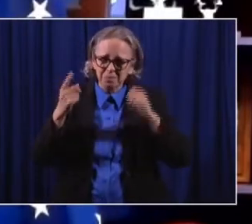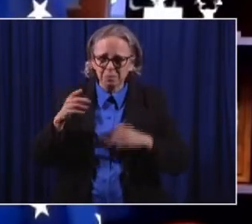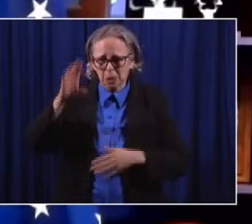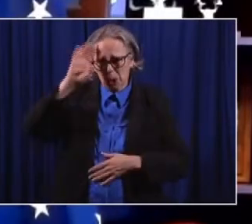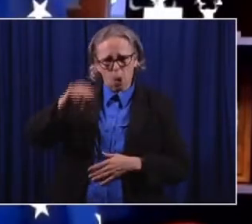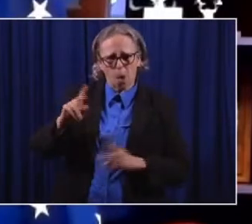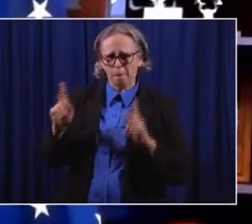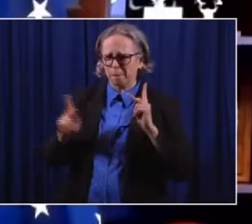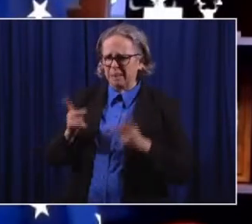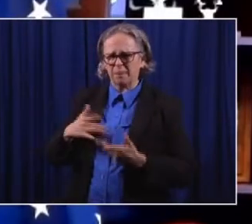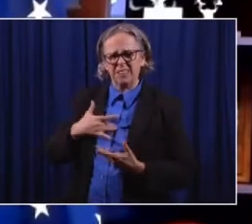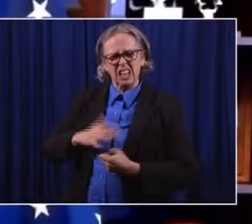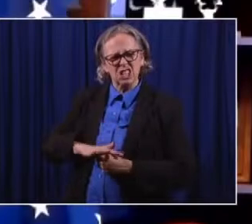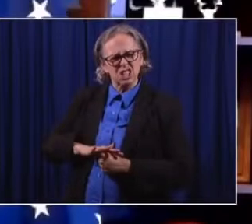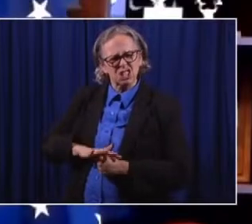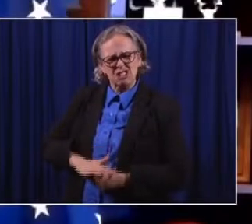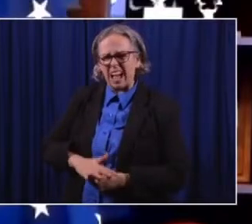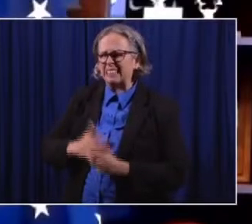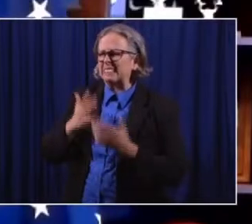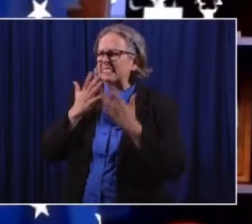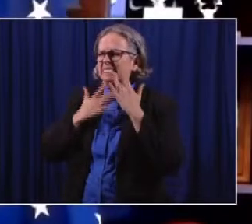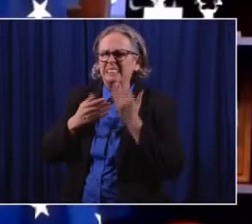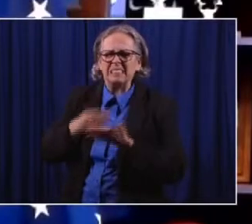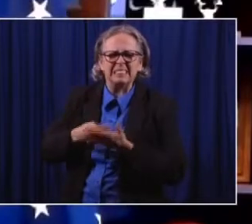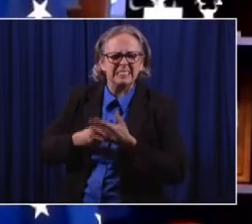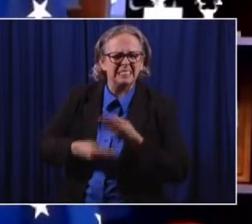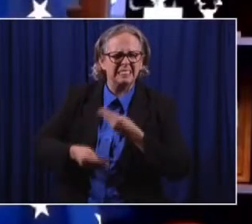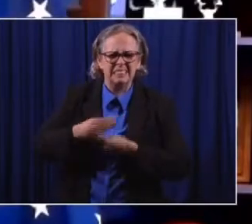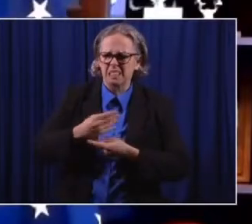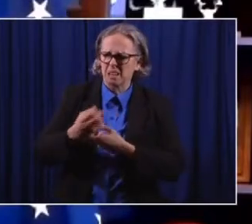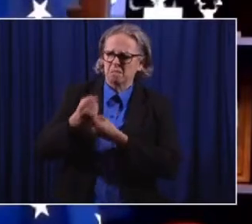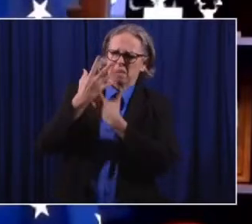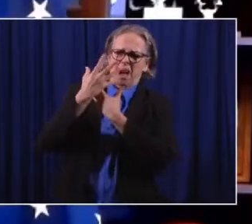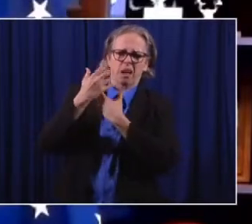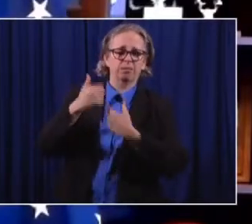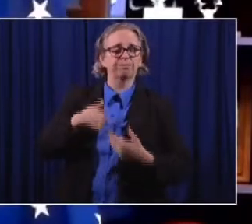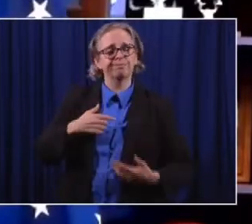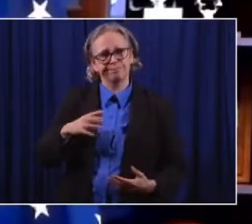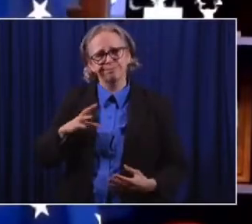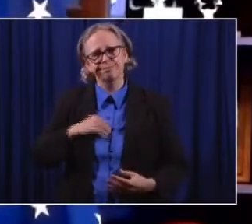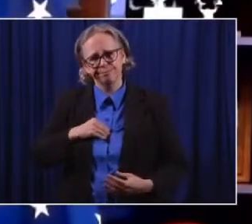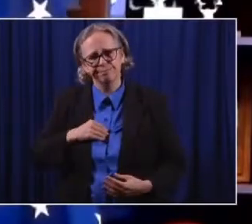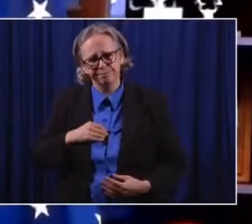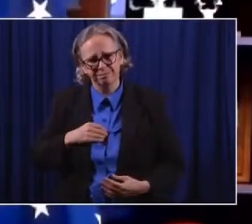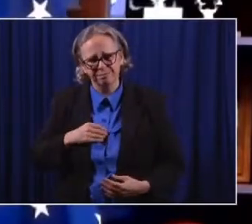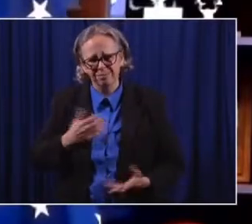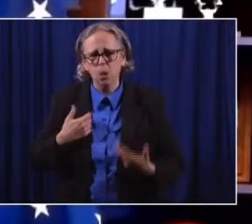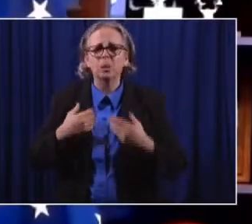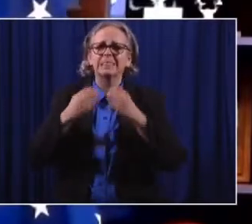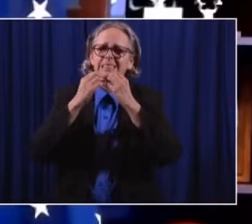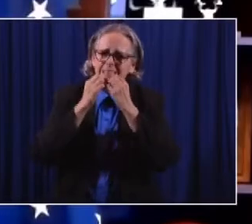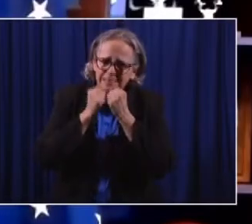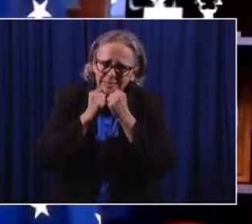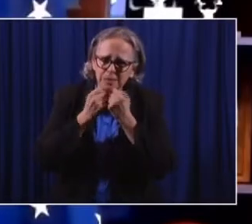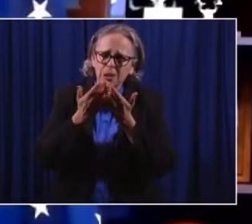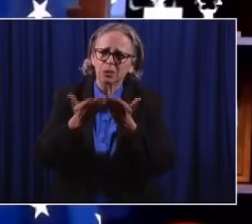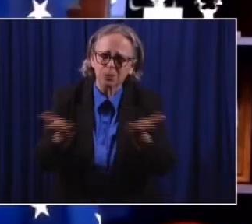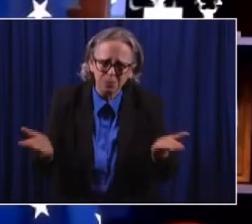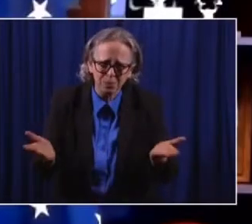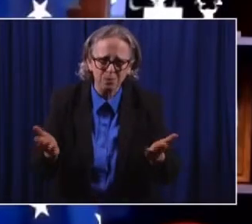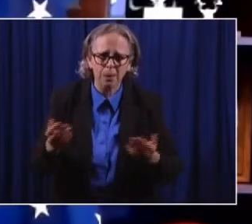little steam at me, I'm happy to take it. But I'm going to care about them, and we're going to try to get things right, and we'll do our